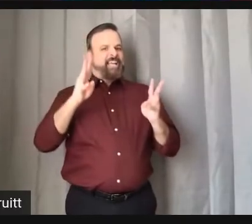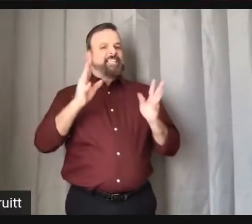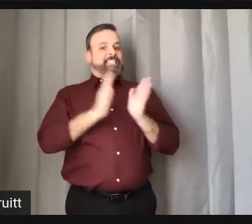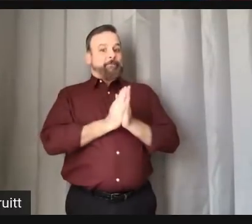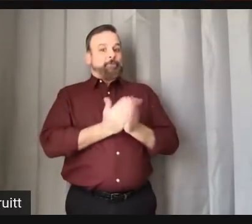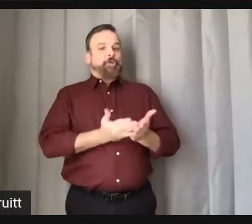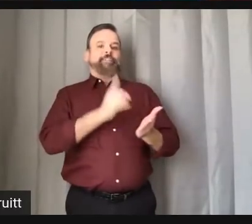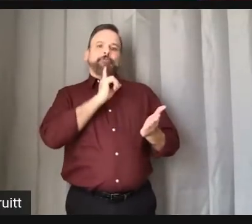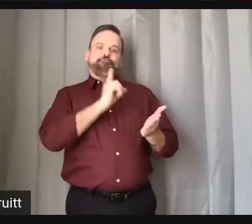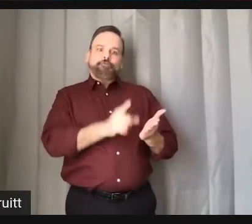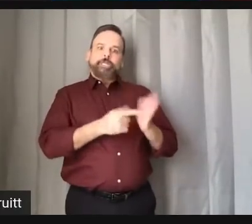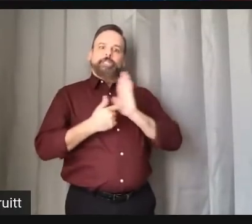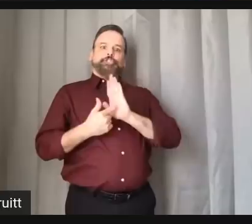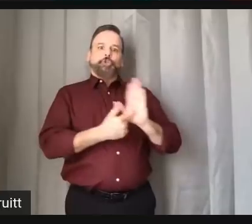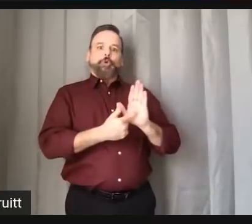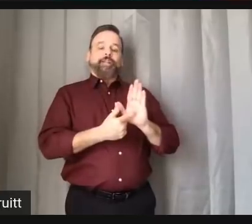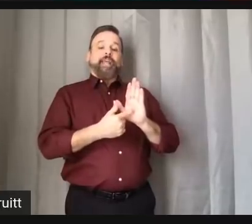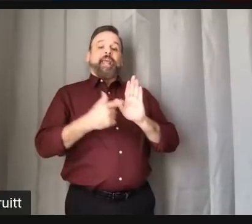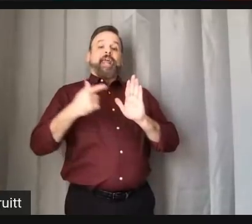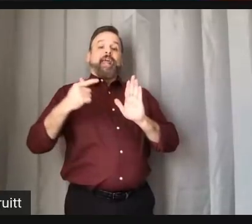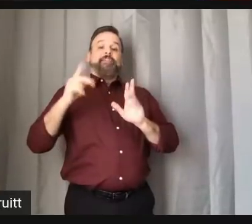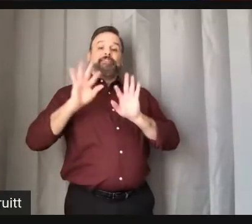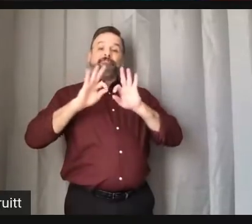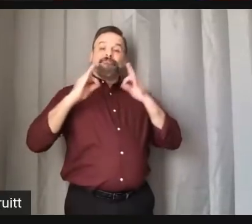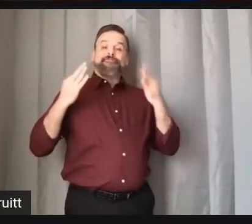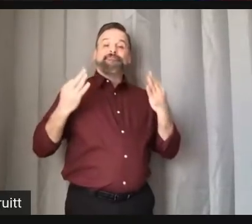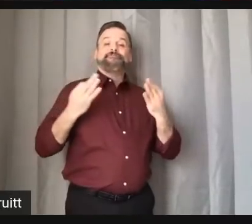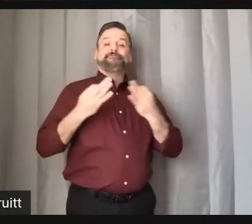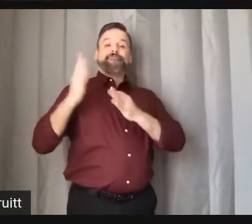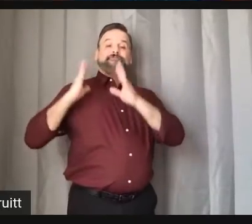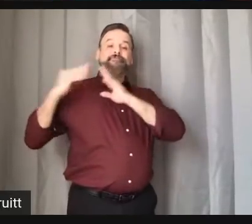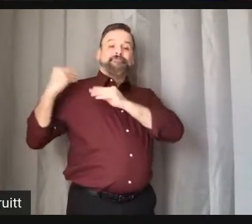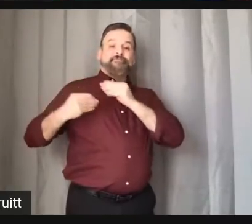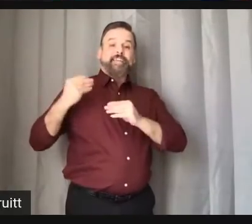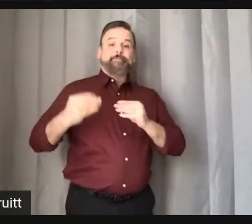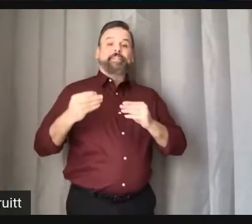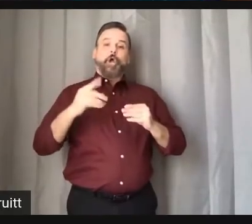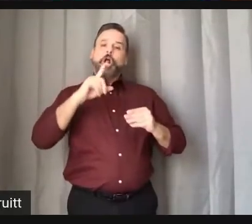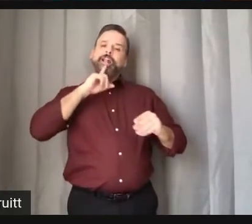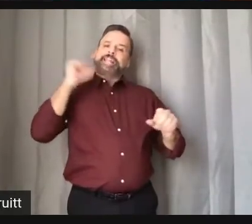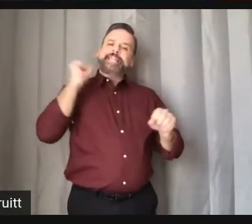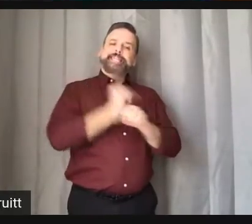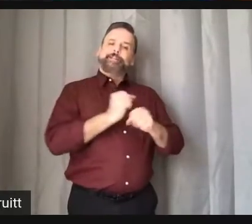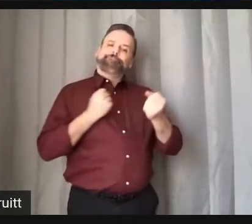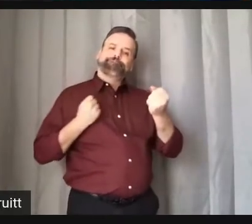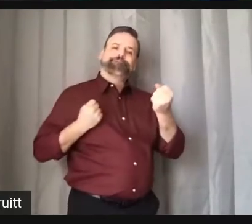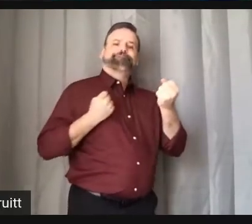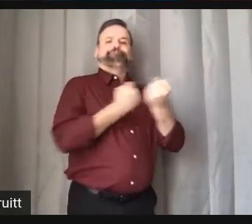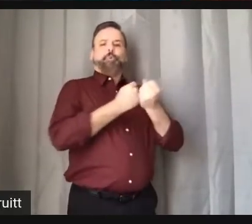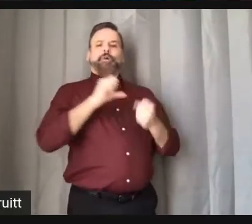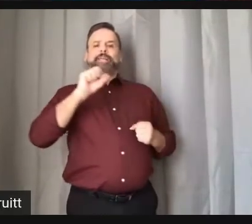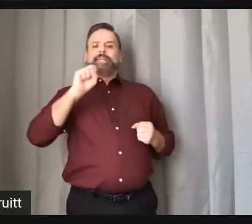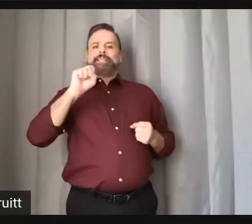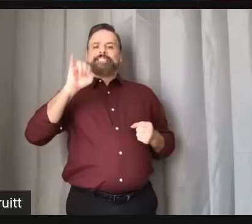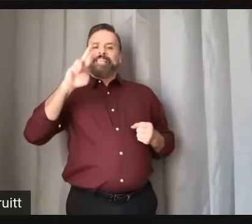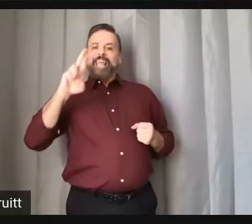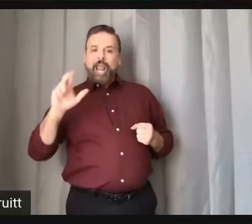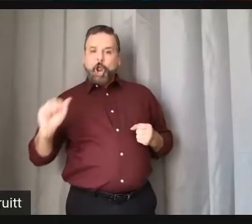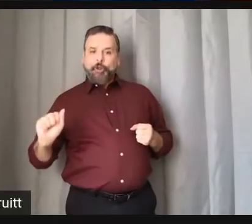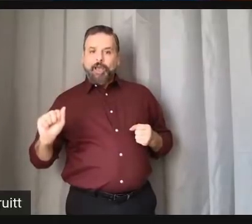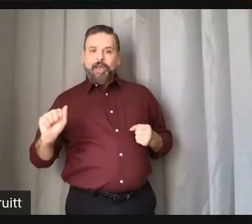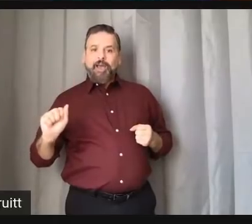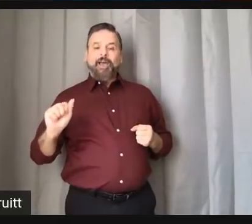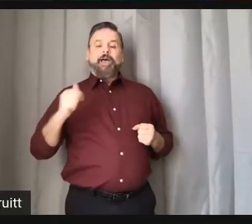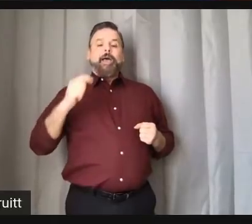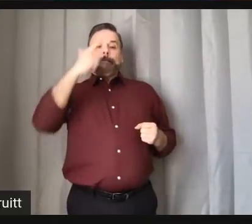that, and where the ancestors are literally holding up, you know, Sierra, like carrying her and helping her get through, because I know my ancestors helped me to